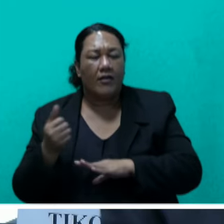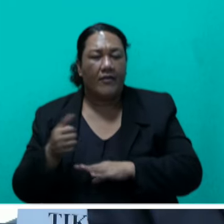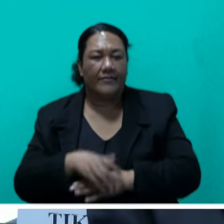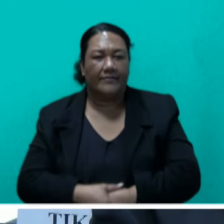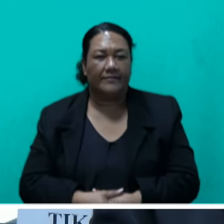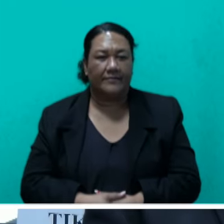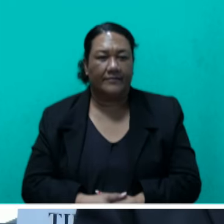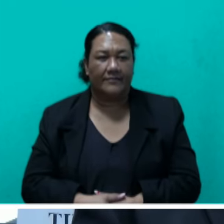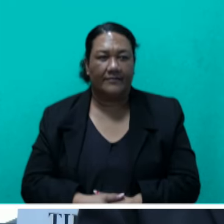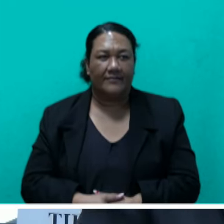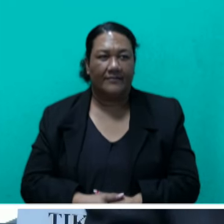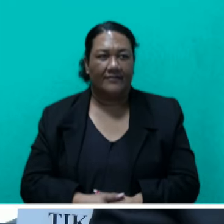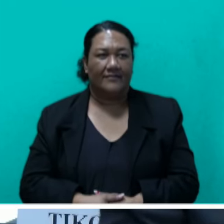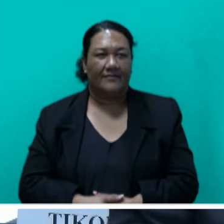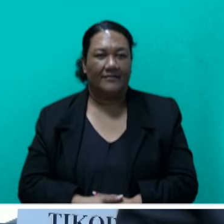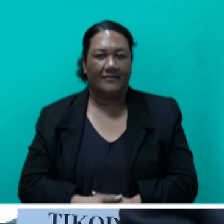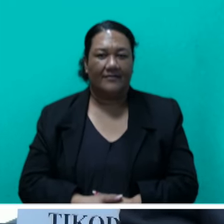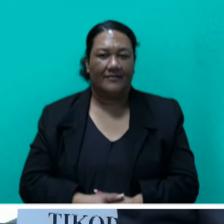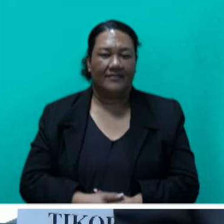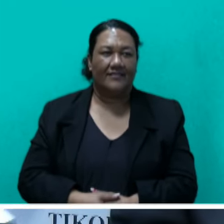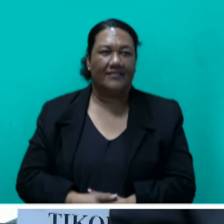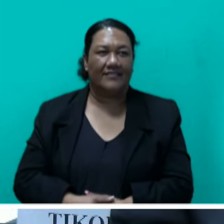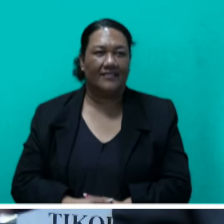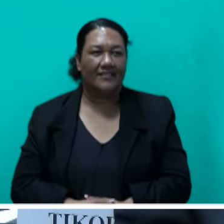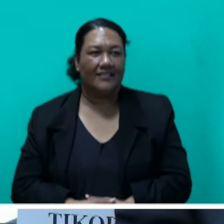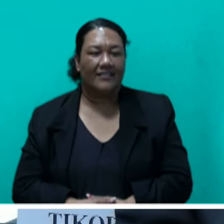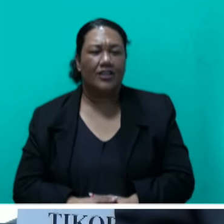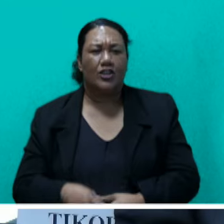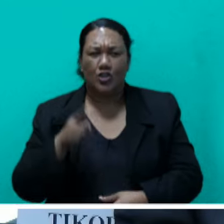Honorable Sumatra. You guys were sleeping on the job.